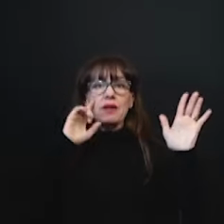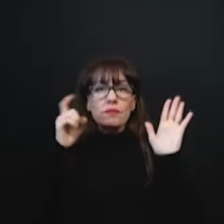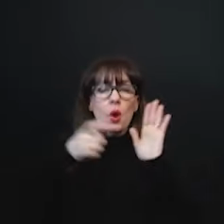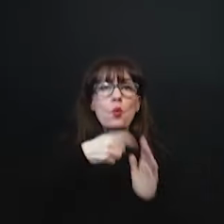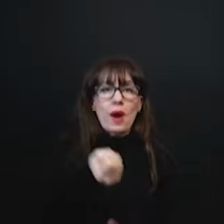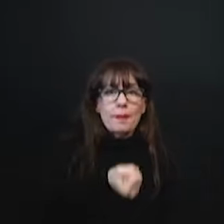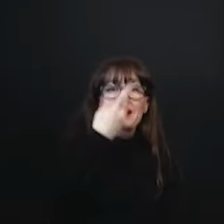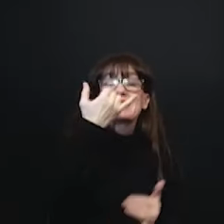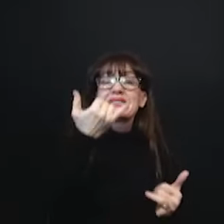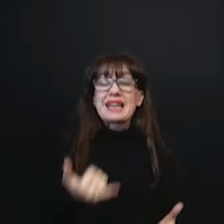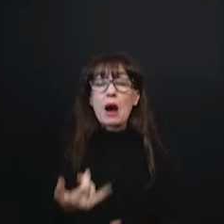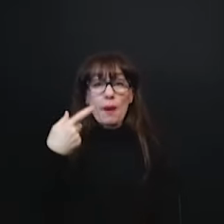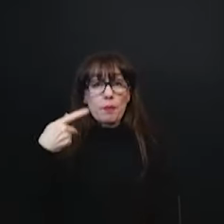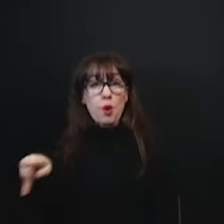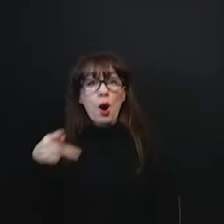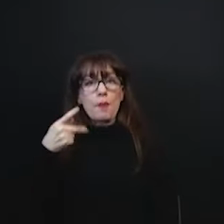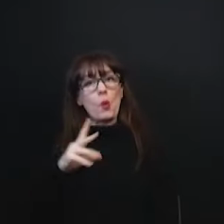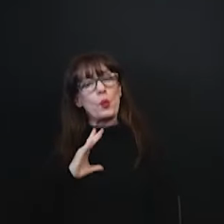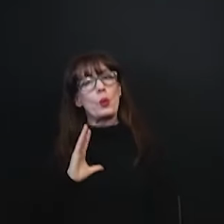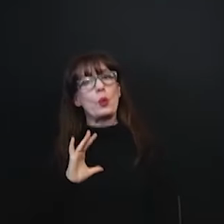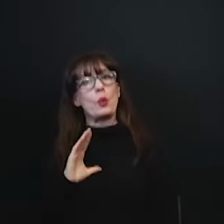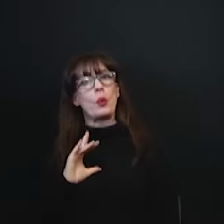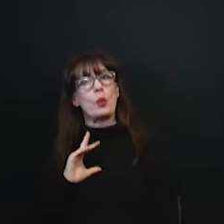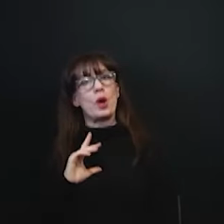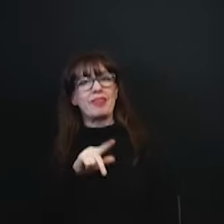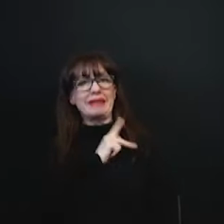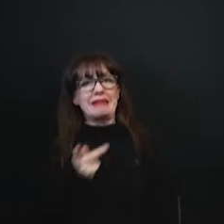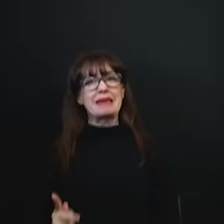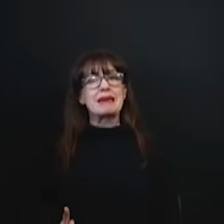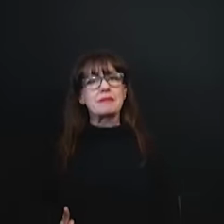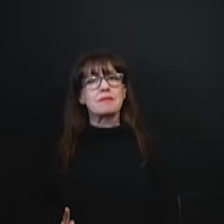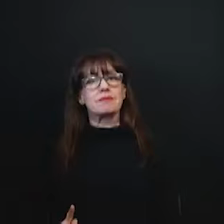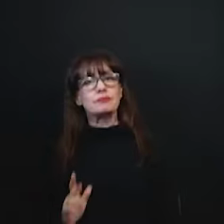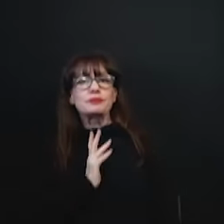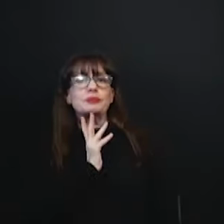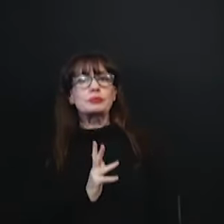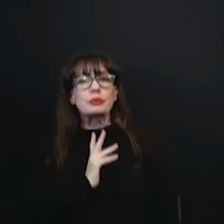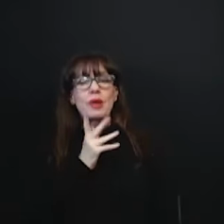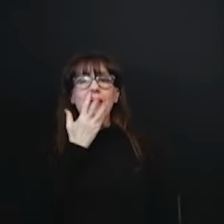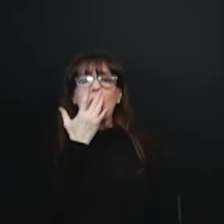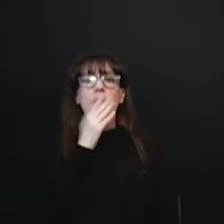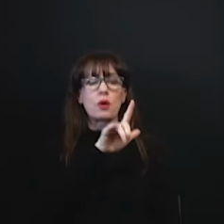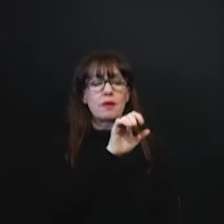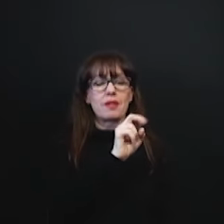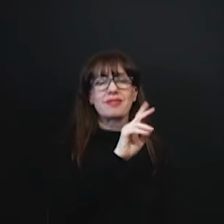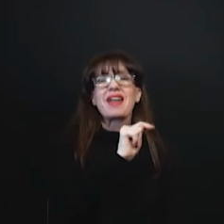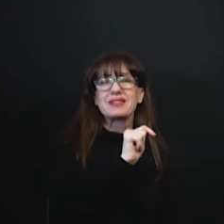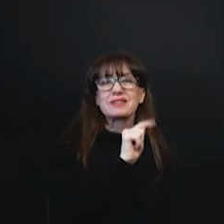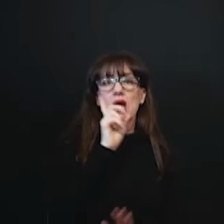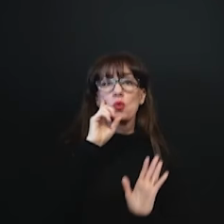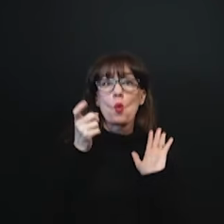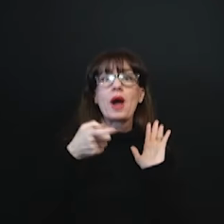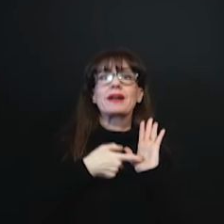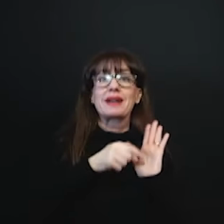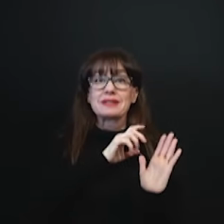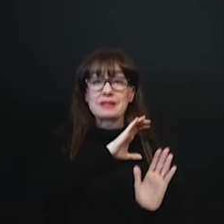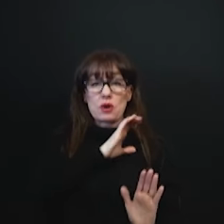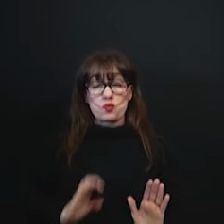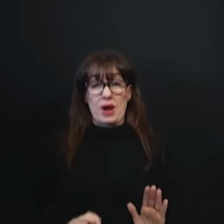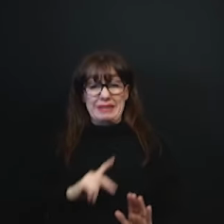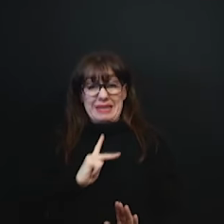the purple of royalty, the purple of the King. The color of Lent is recognizing that Christ the King